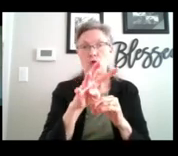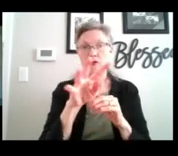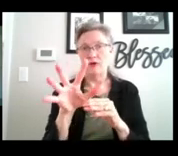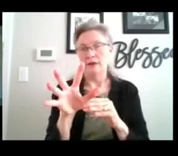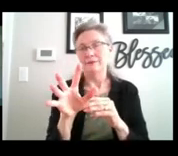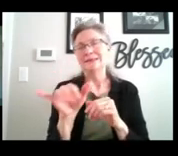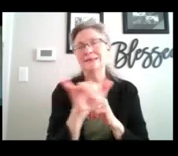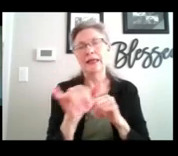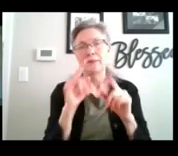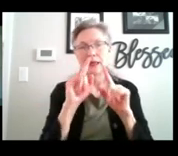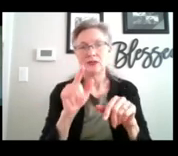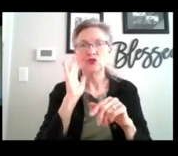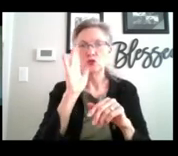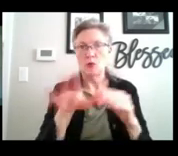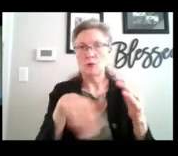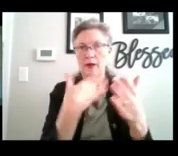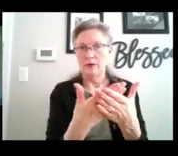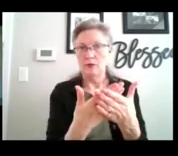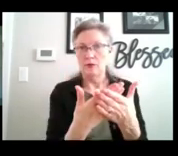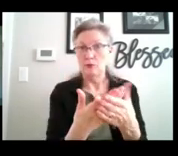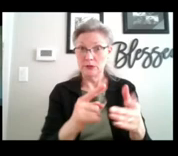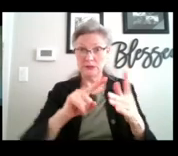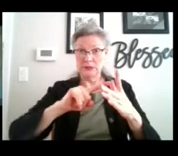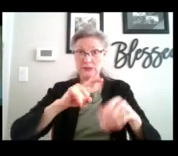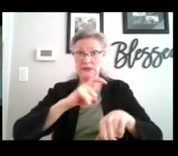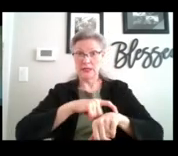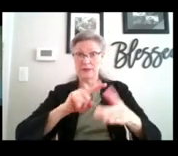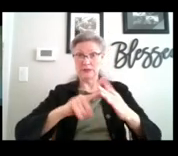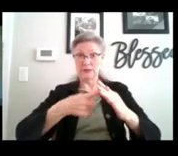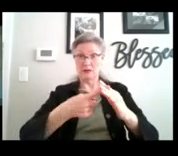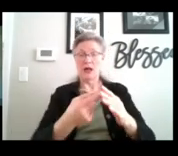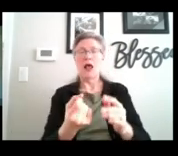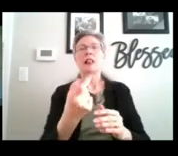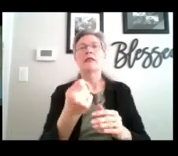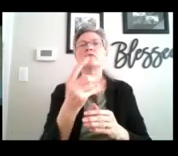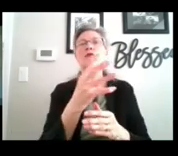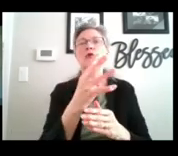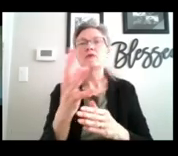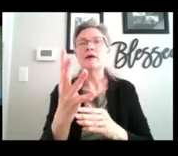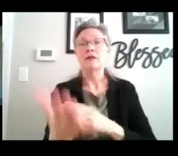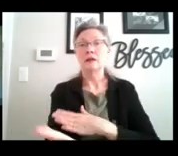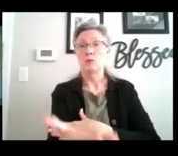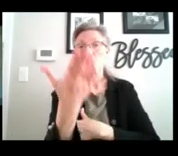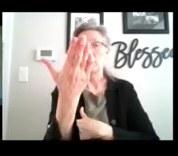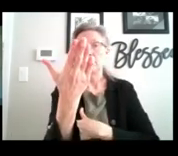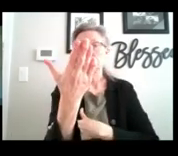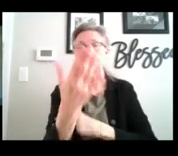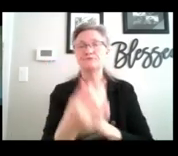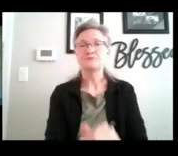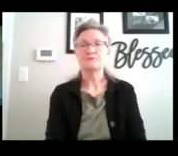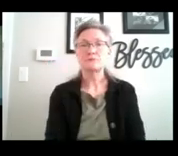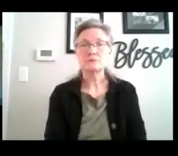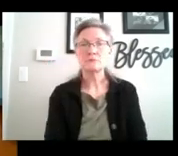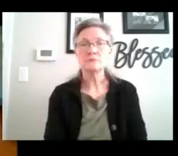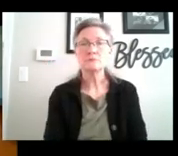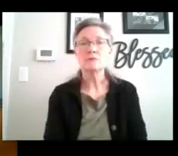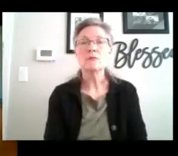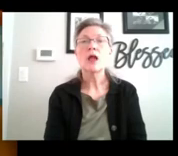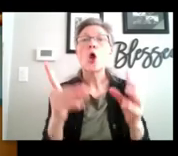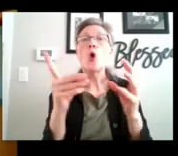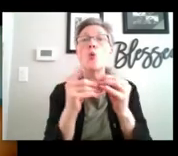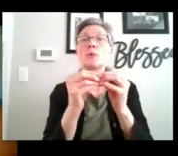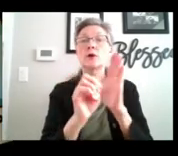11:45 a.m. So what time did they start? They started at 11:45 in the morning. All right, let's look at one more